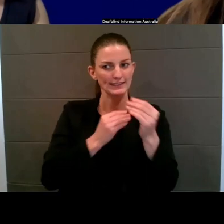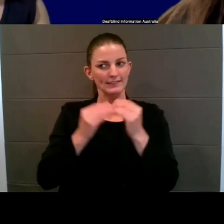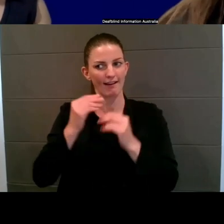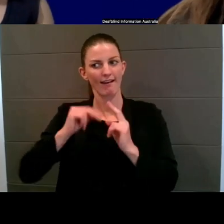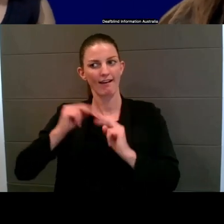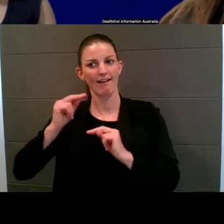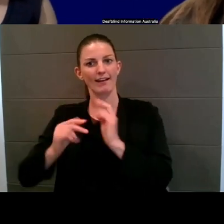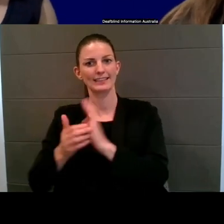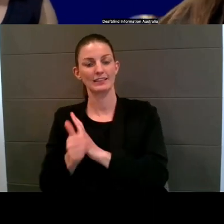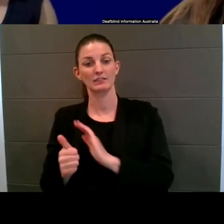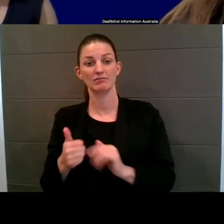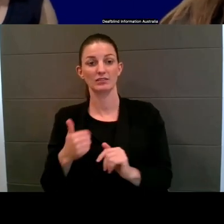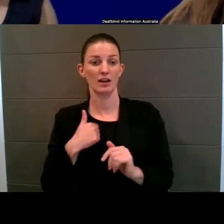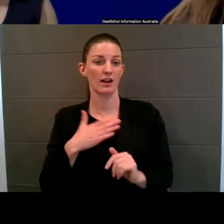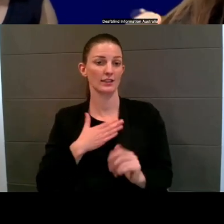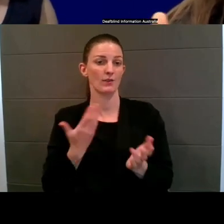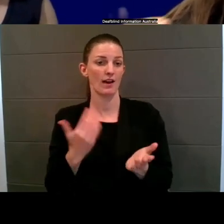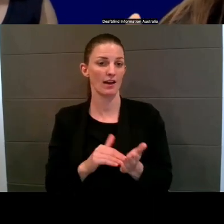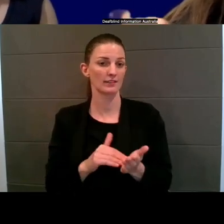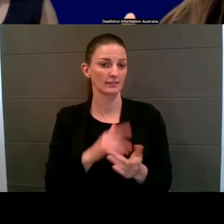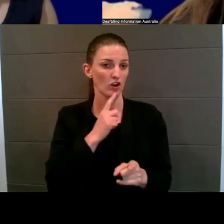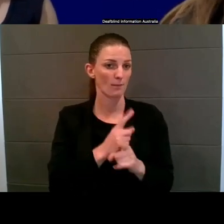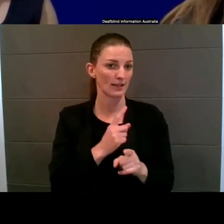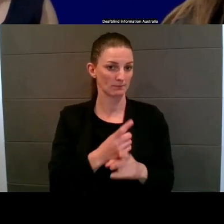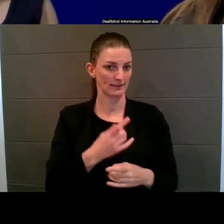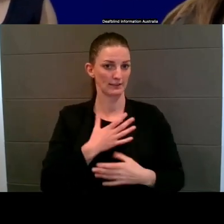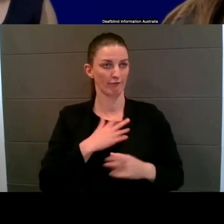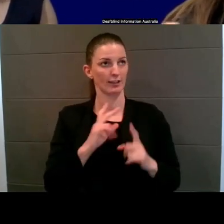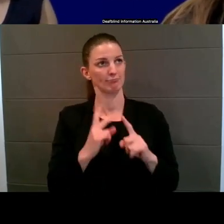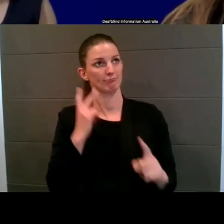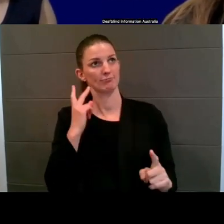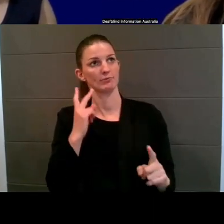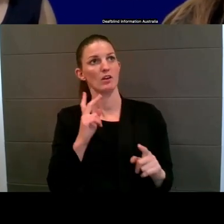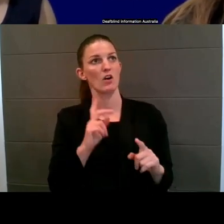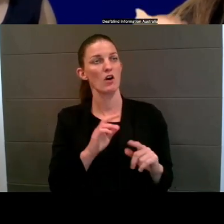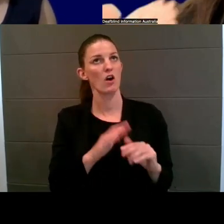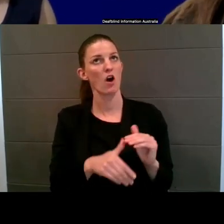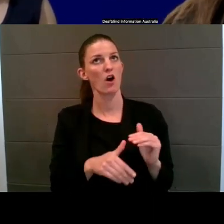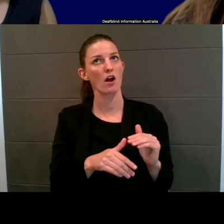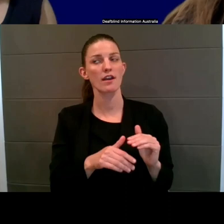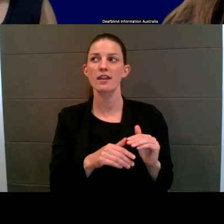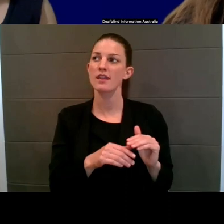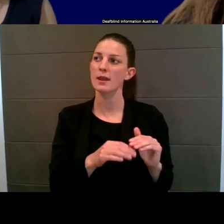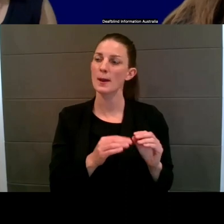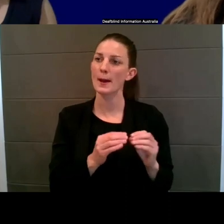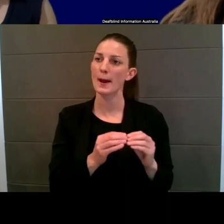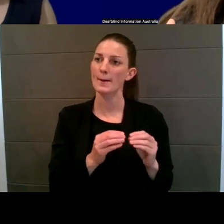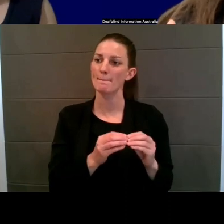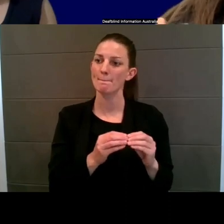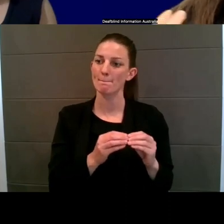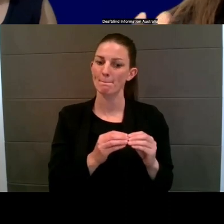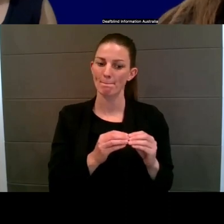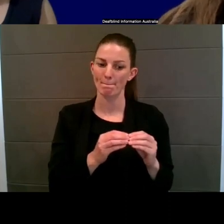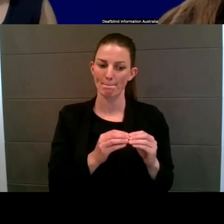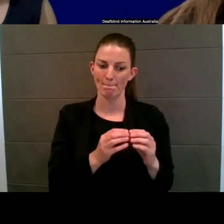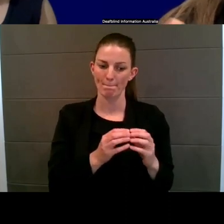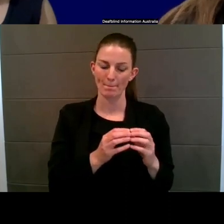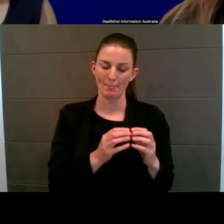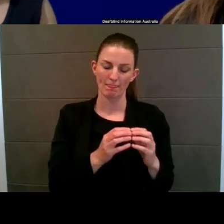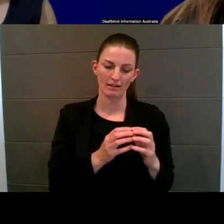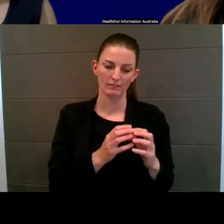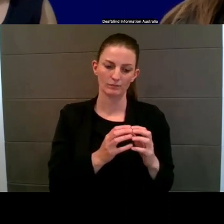to make a few comments on reflecting back on different things and looking at the